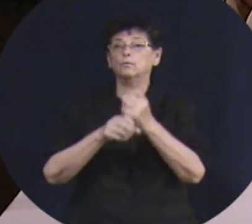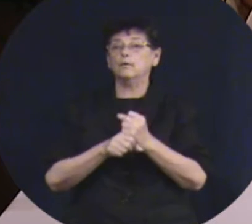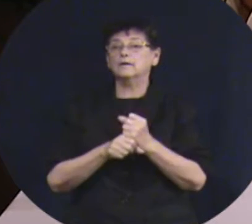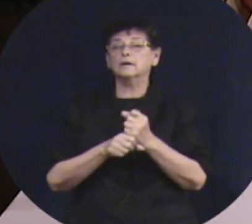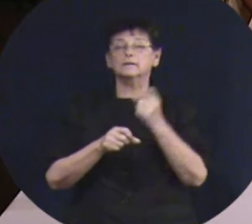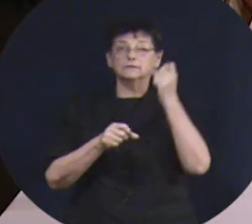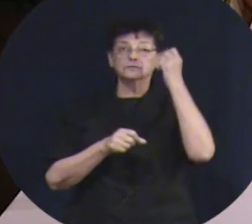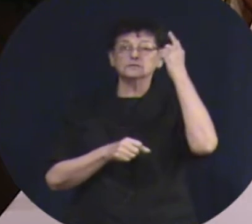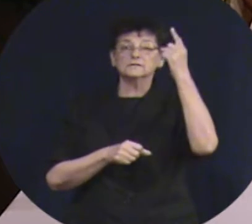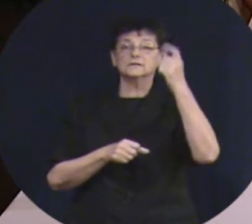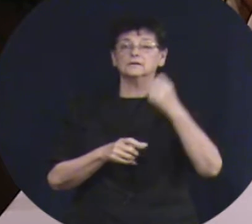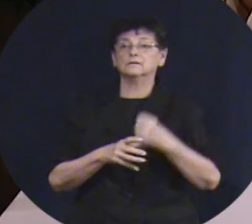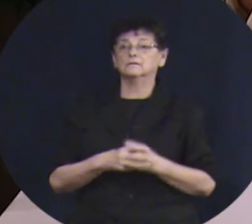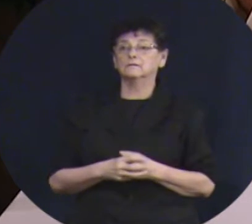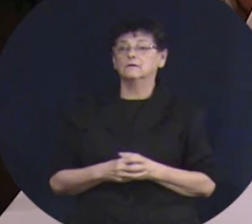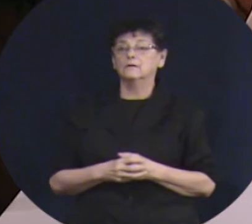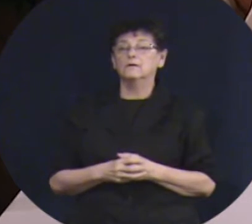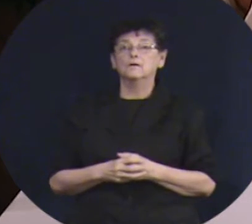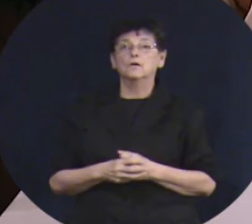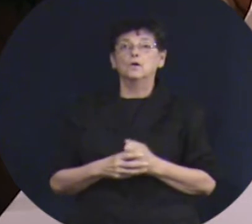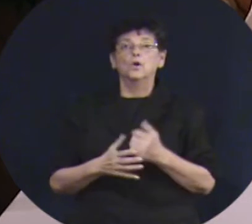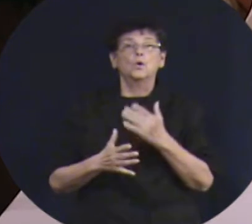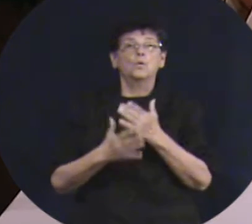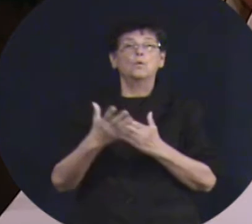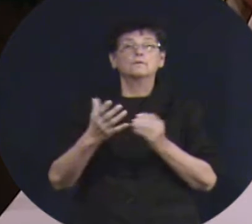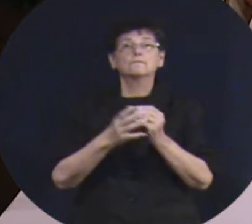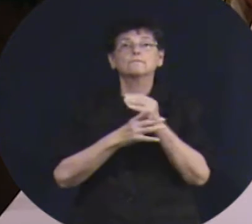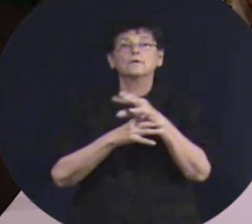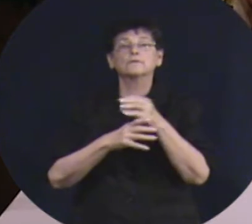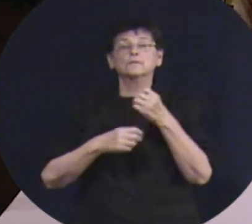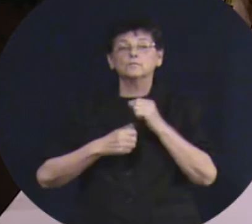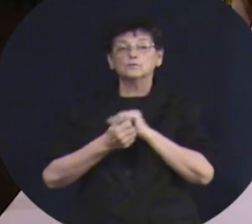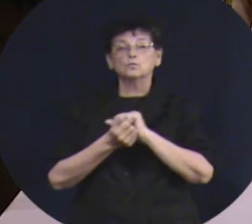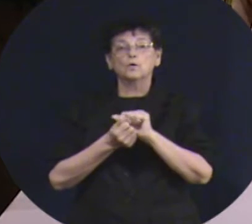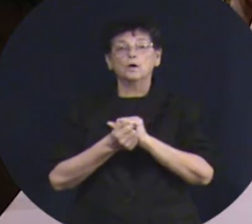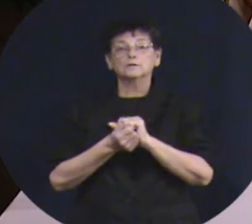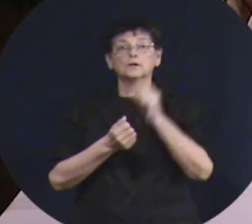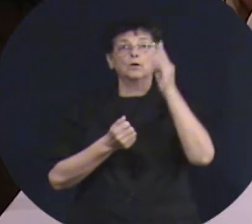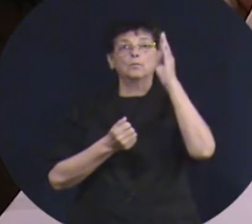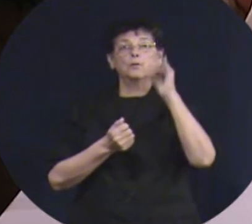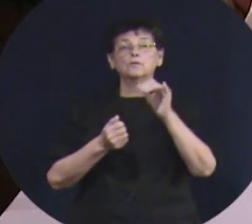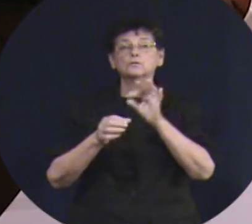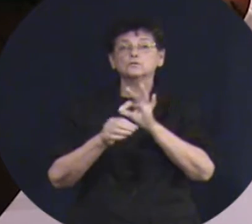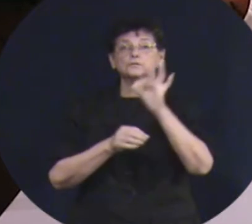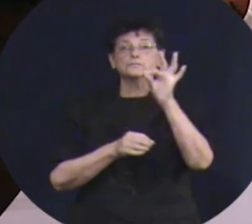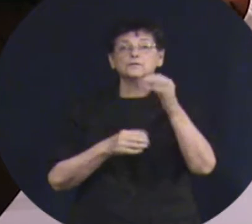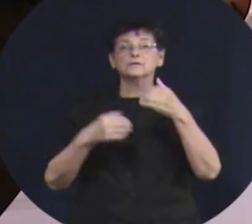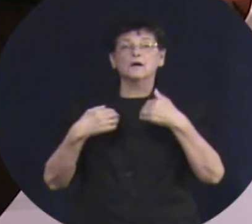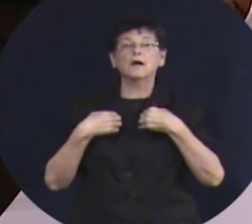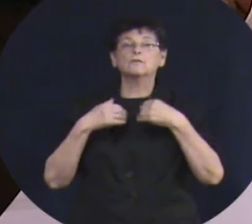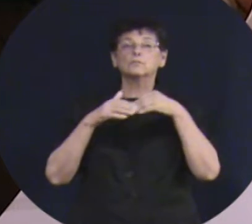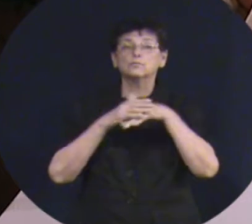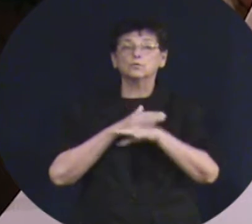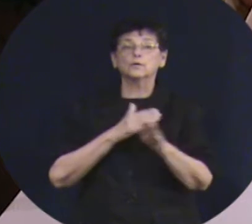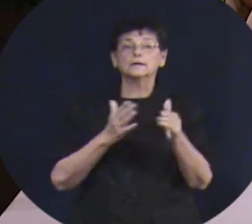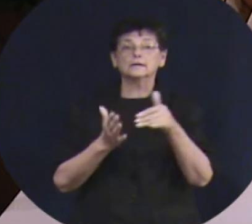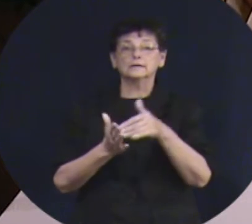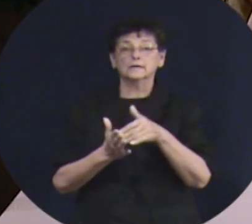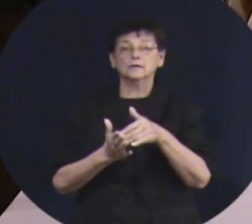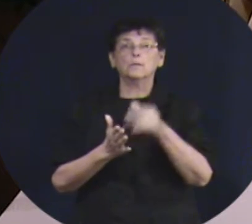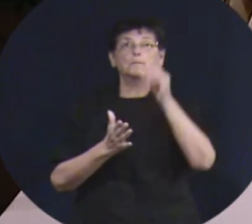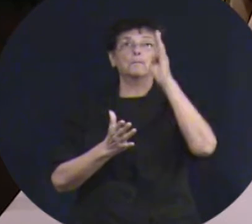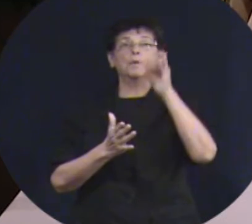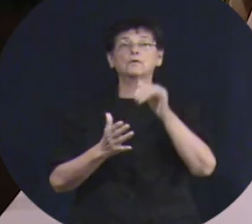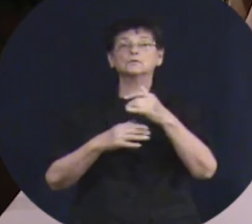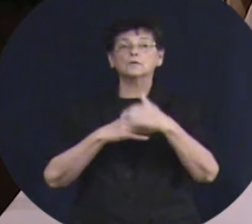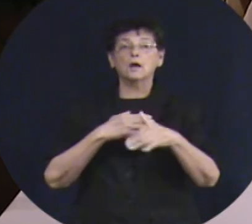rightly understand in what font they have been washed, by whose spirit they have been reborn, by